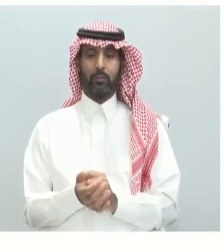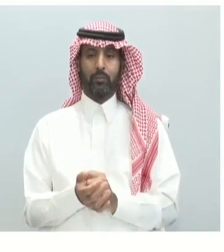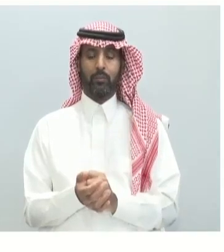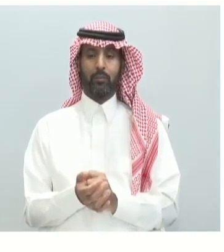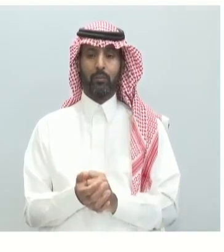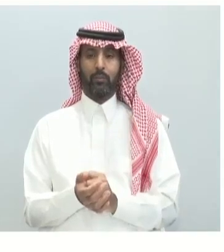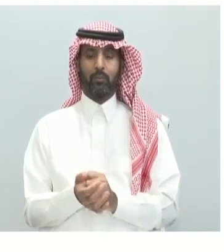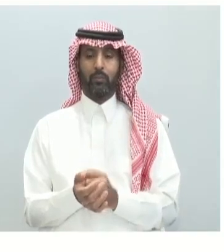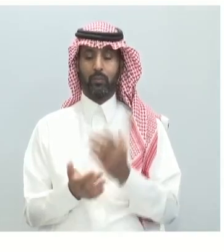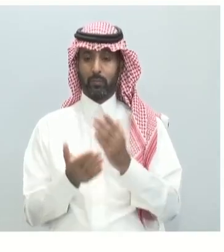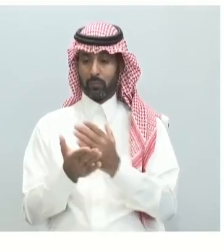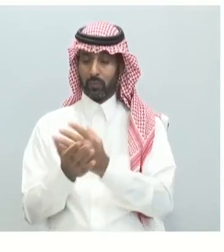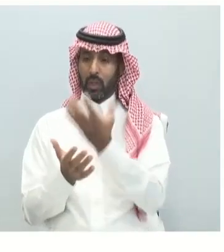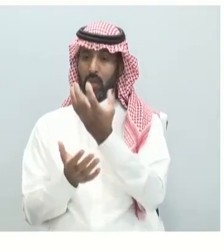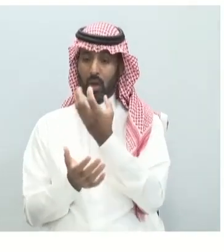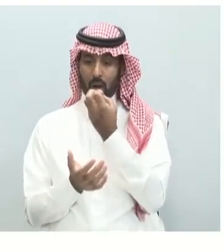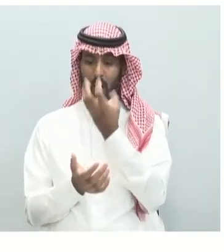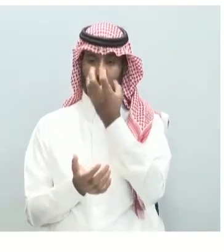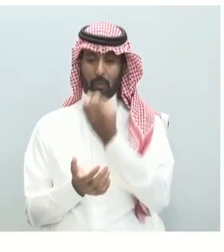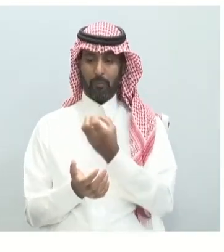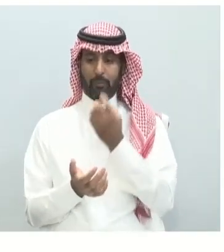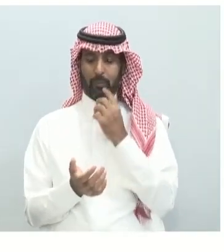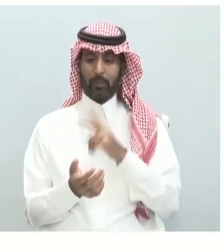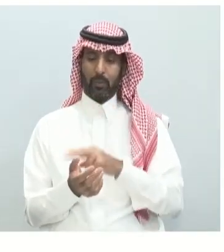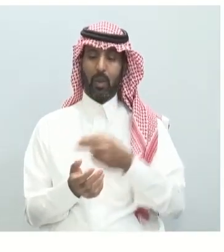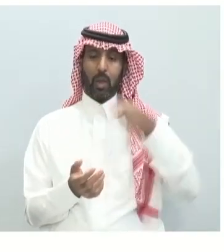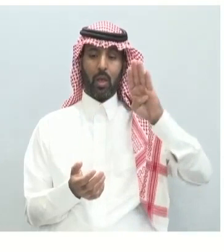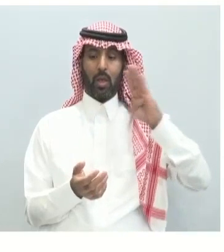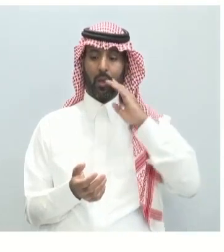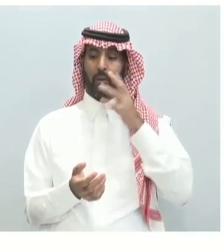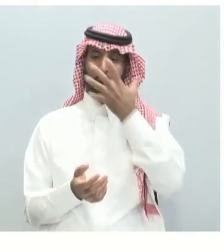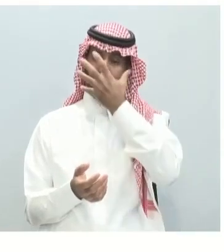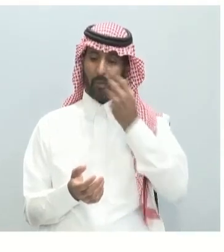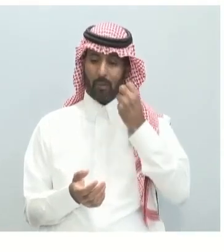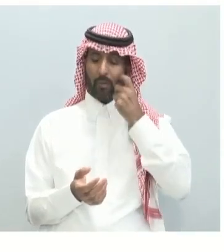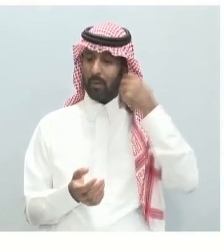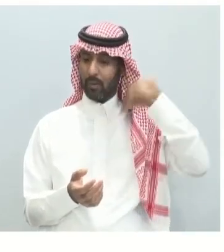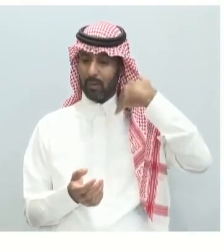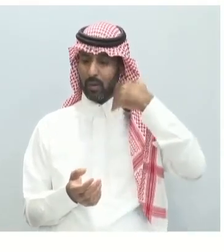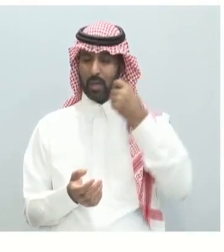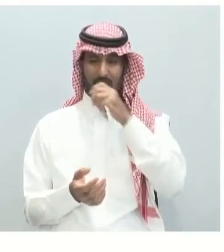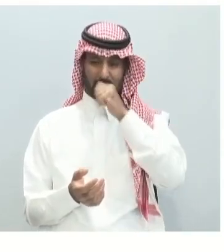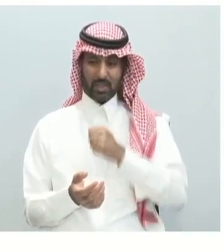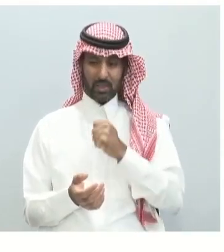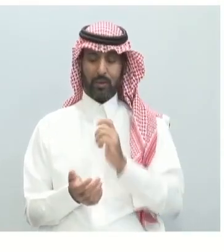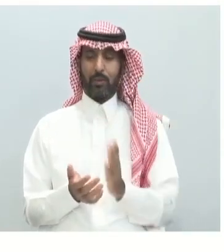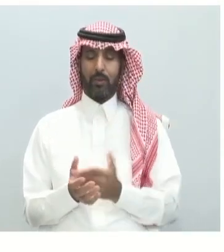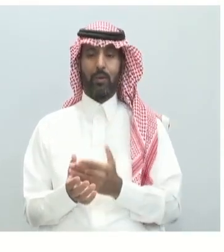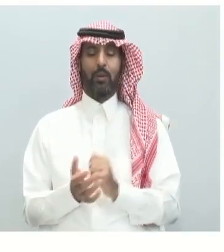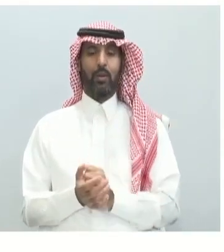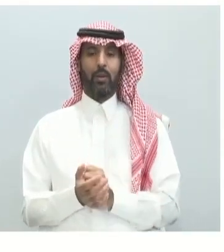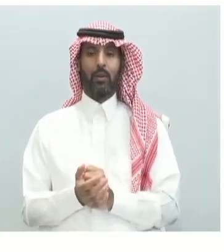A, fruits and vegetables, B, farm animals and meat. I think this is an easy